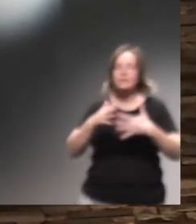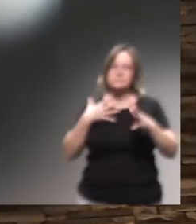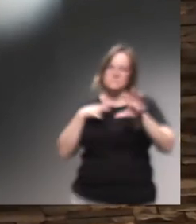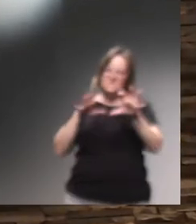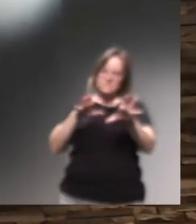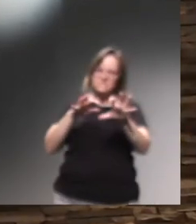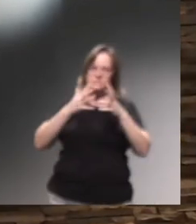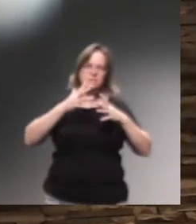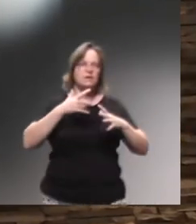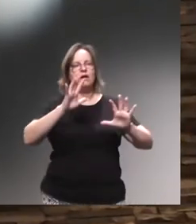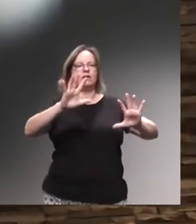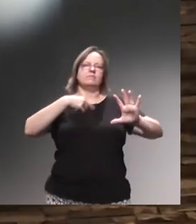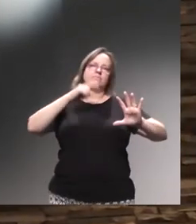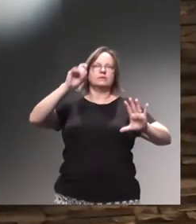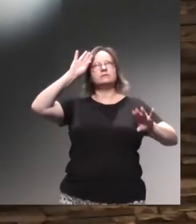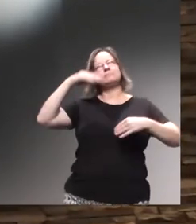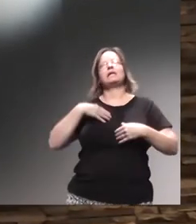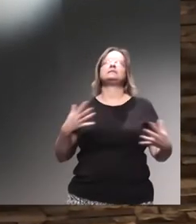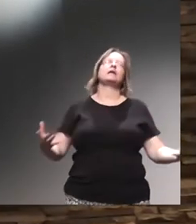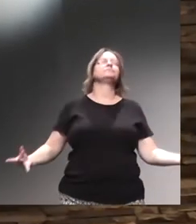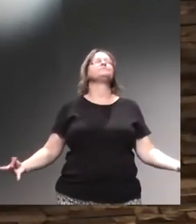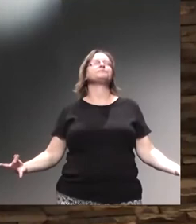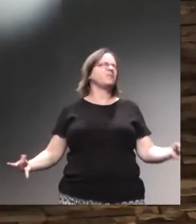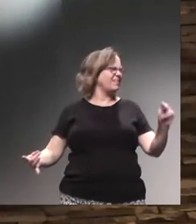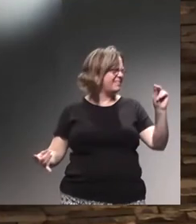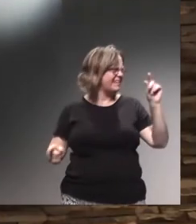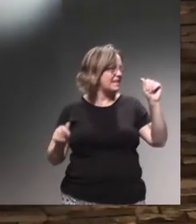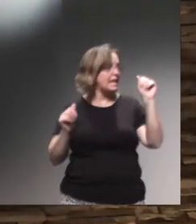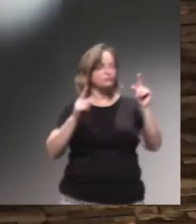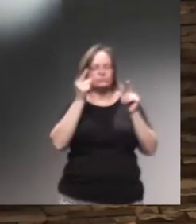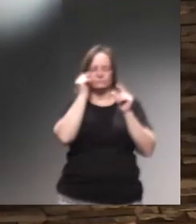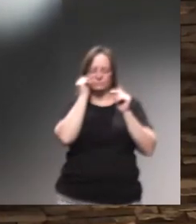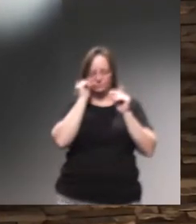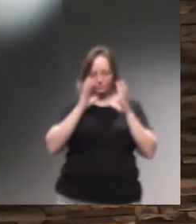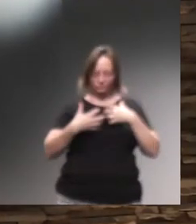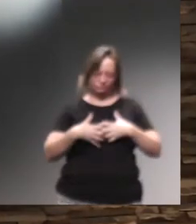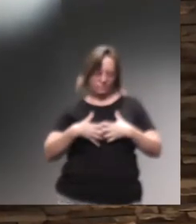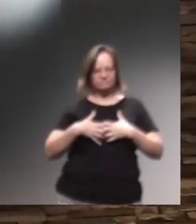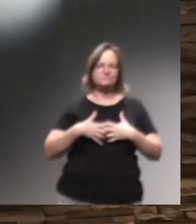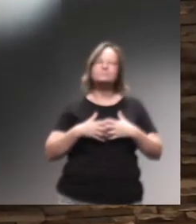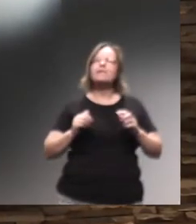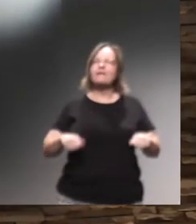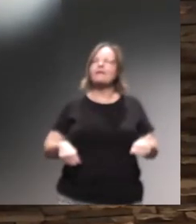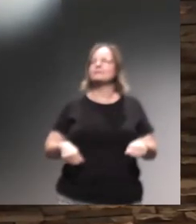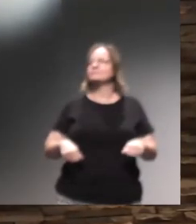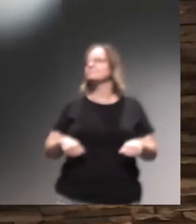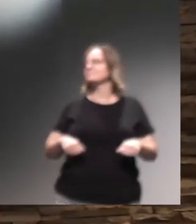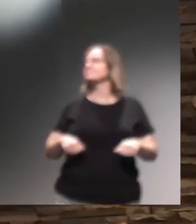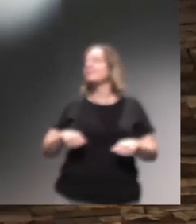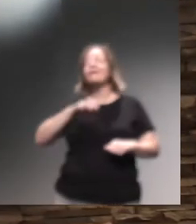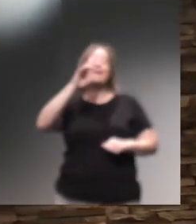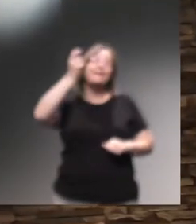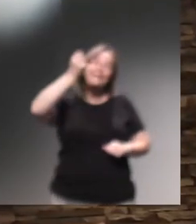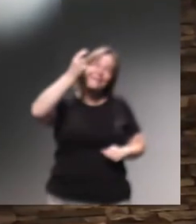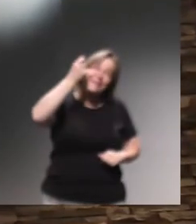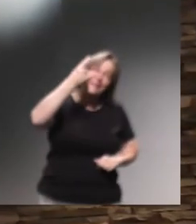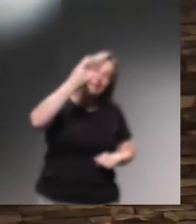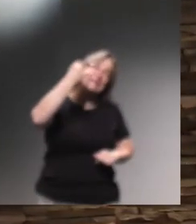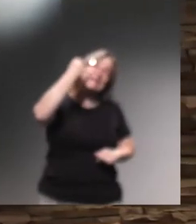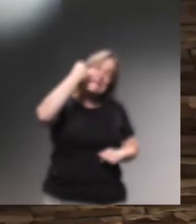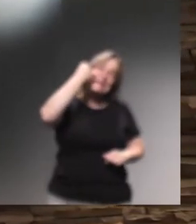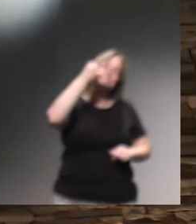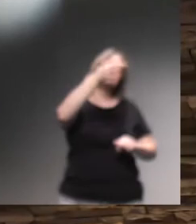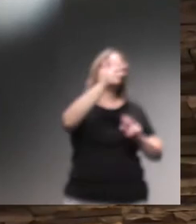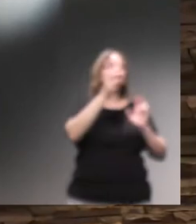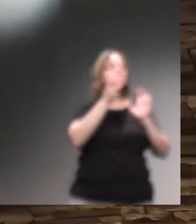It can be just that quick. Now, of course, these tune-ups are more effective if you spend time in the